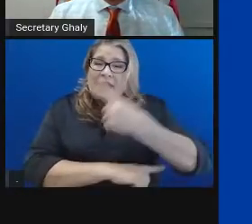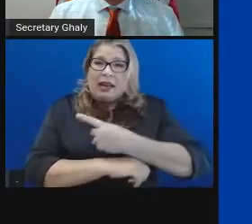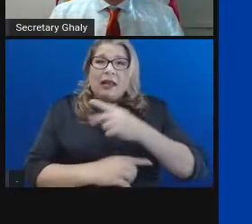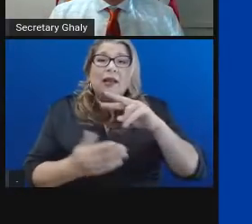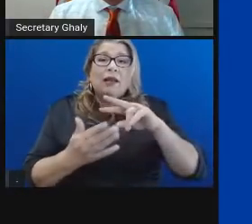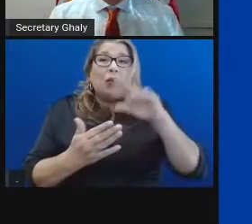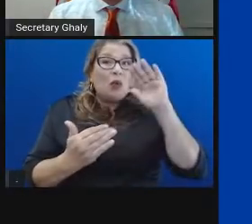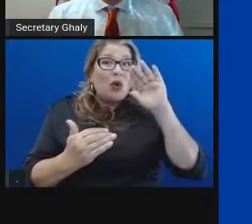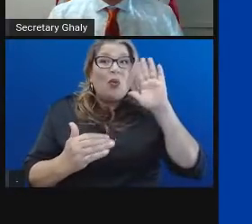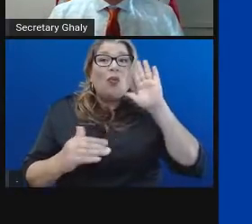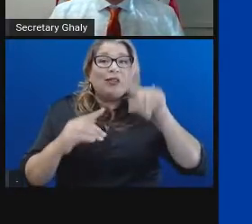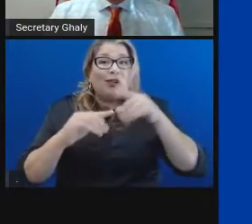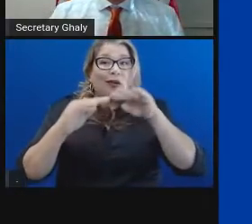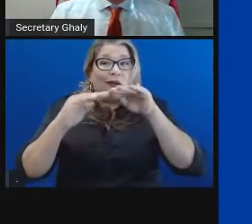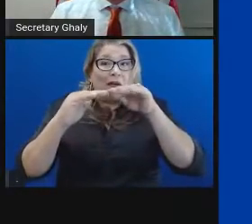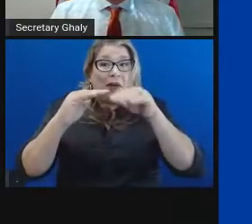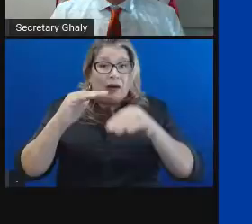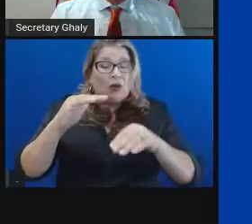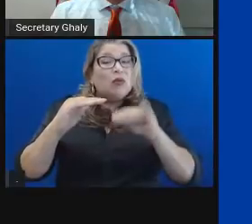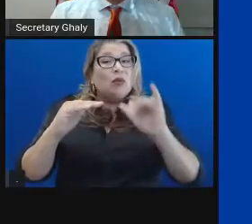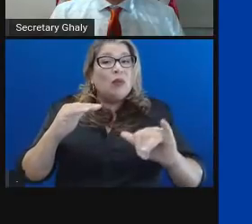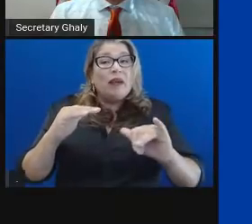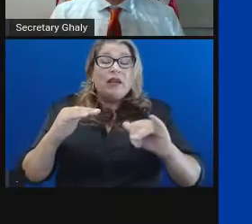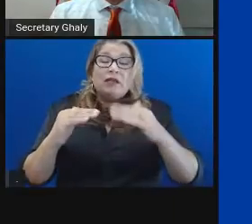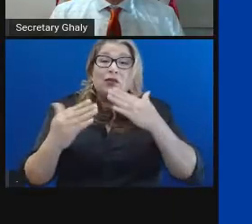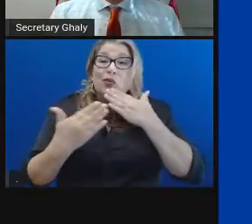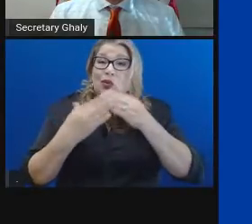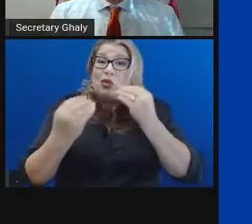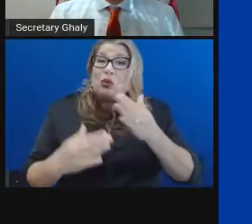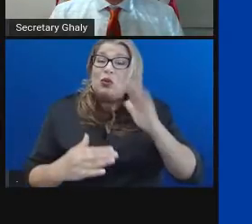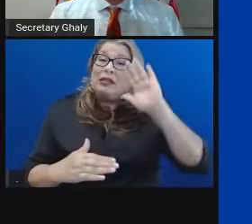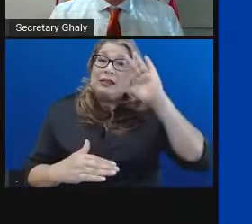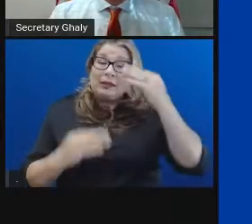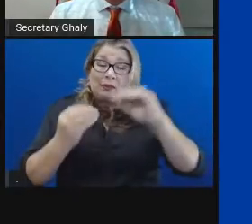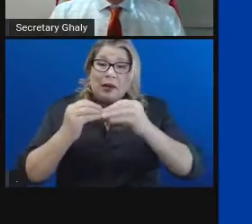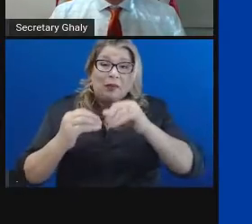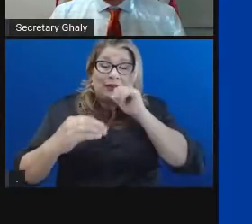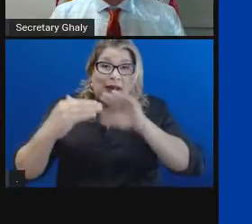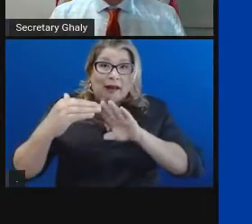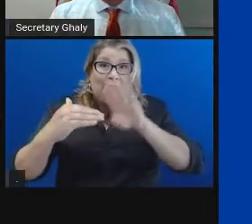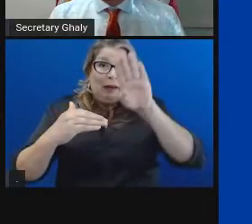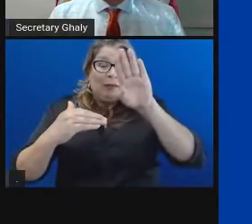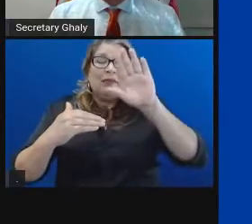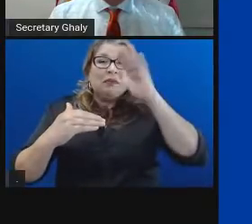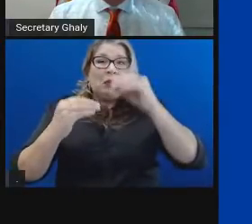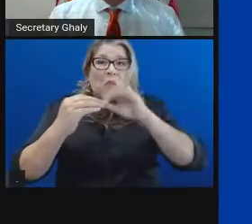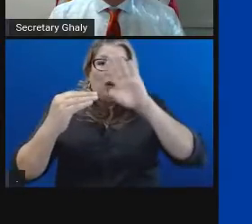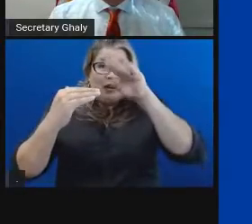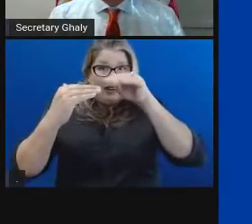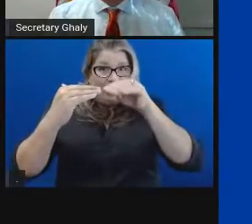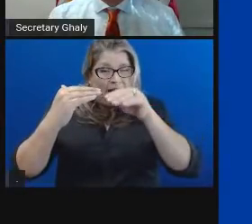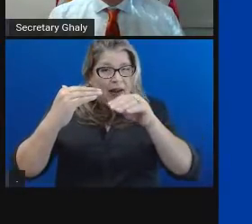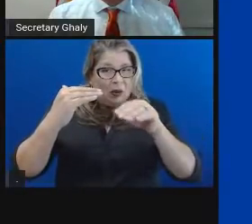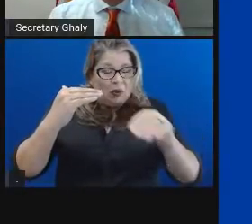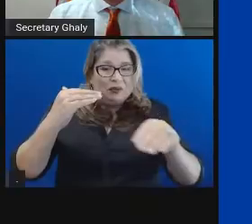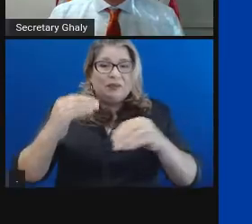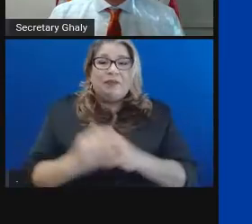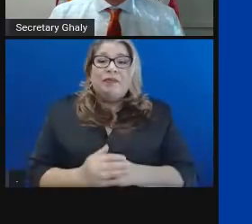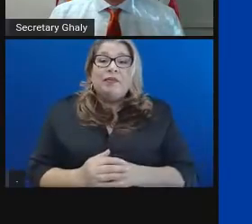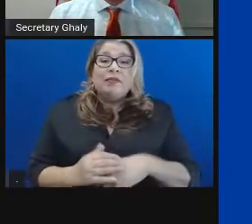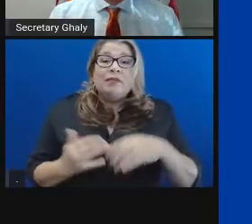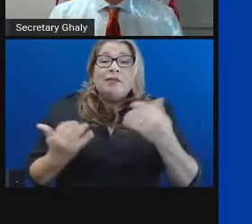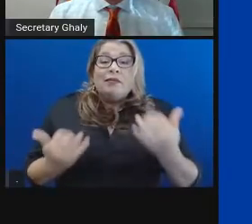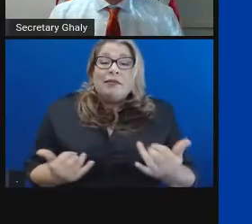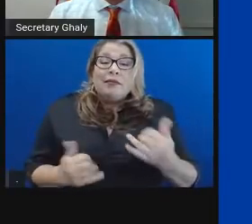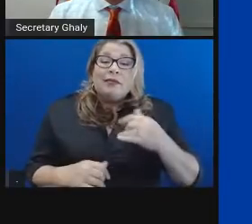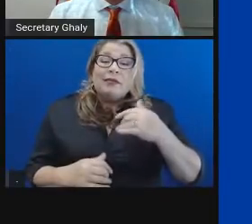downward trajectory versus an upward trajectory when you see those reversed. Again, a smaller increase, 7.1%